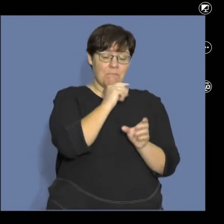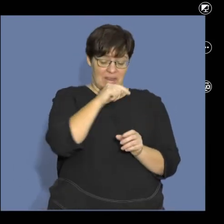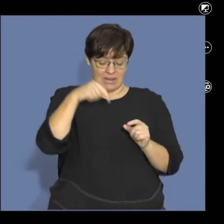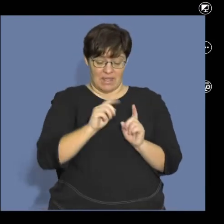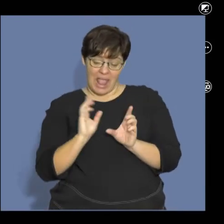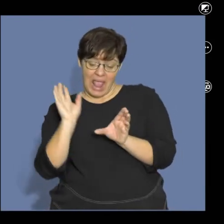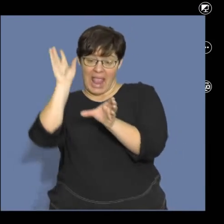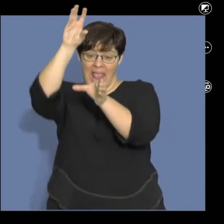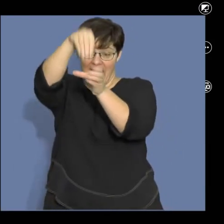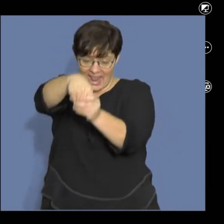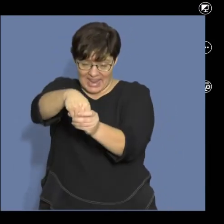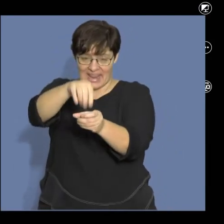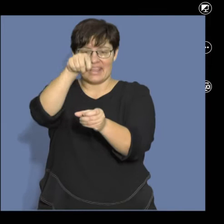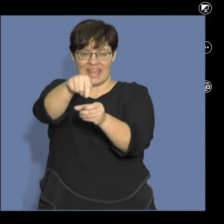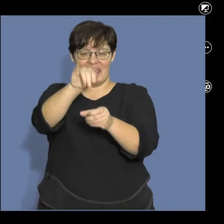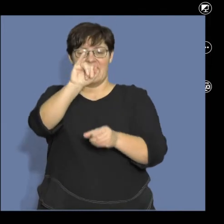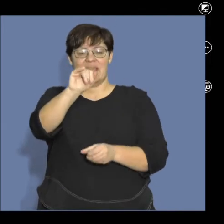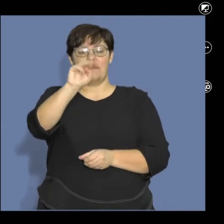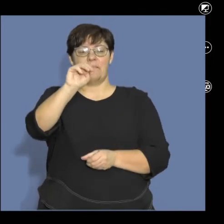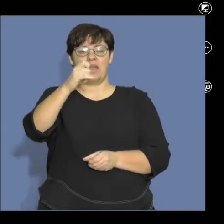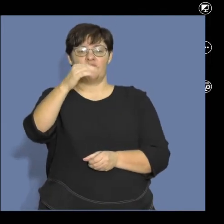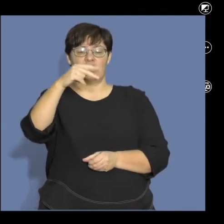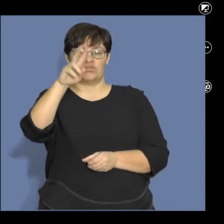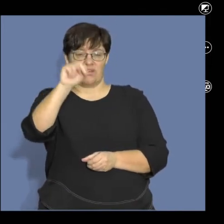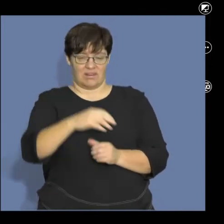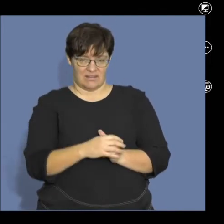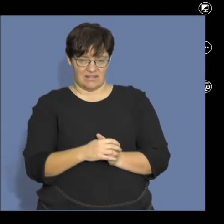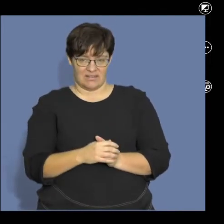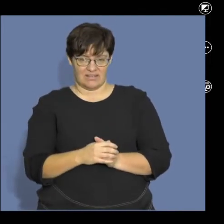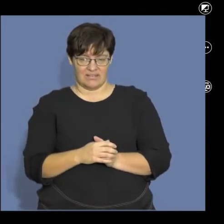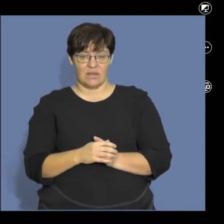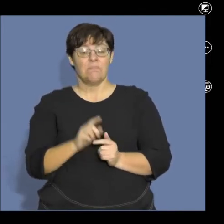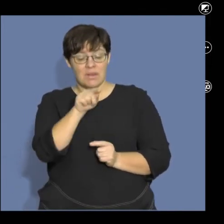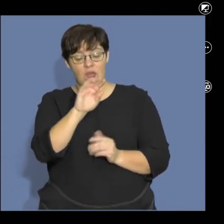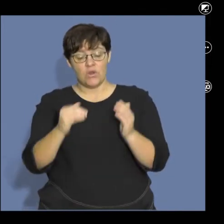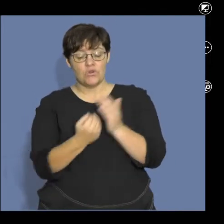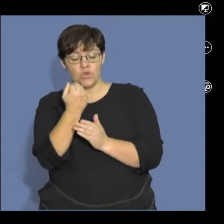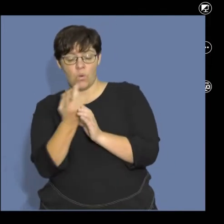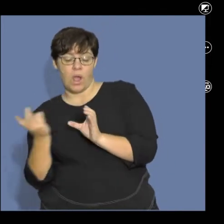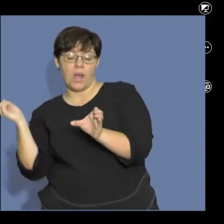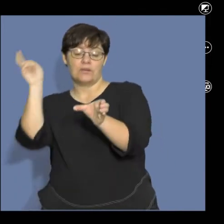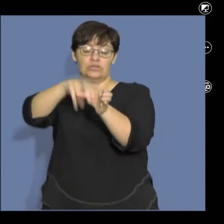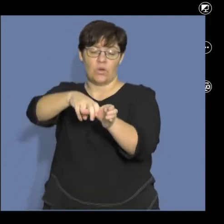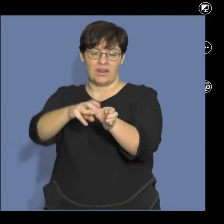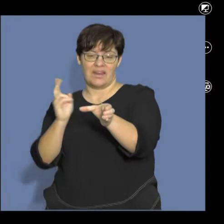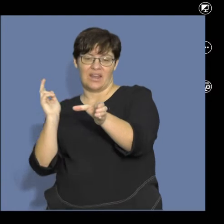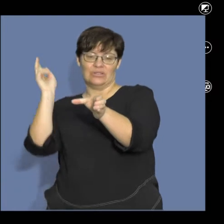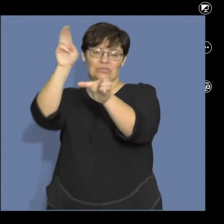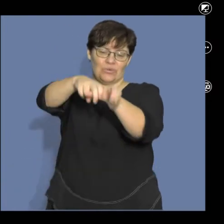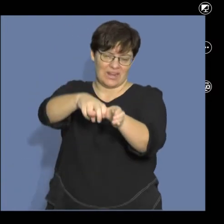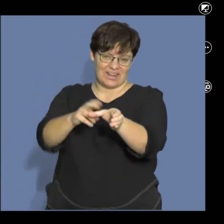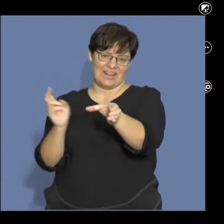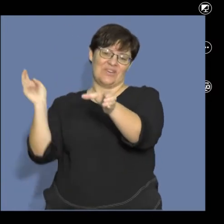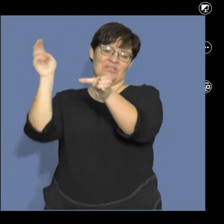into that population. So immigration is, once again, the rate at which new